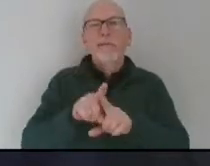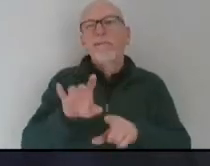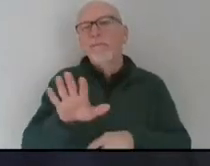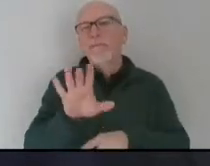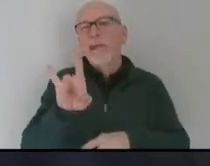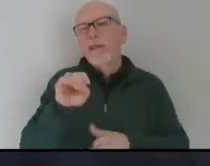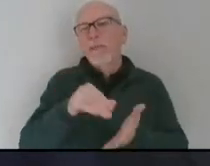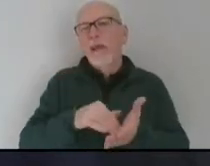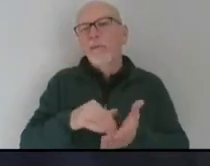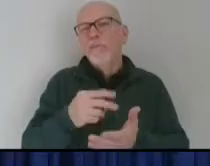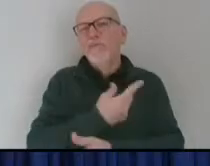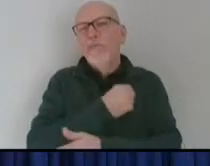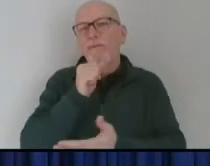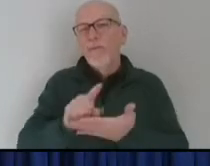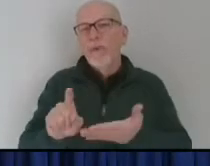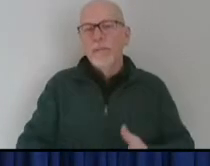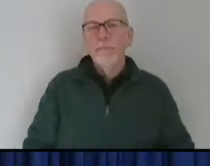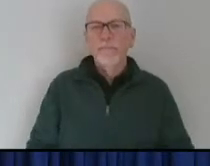doses a week.